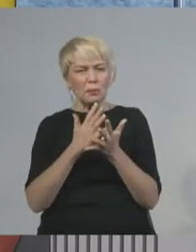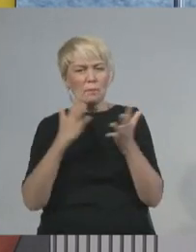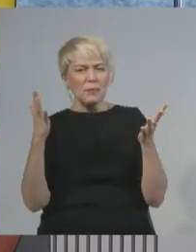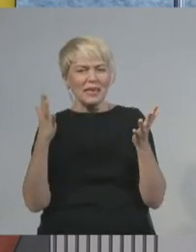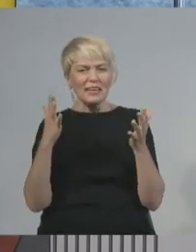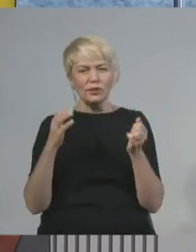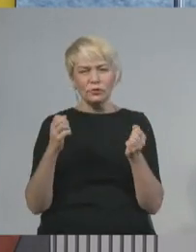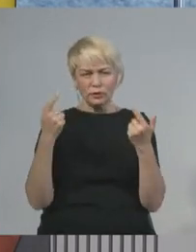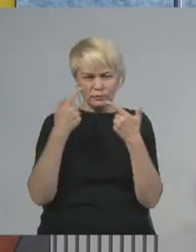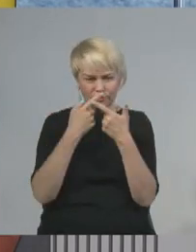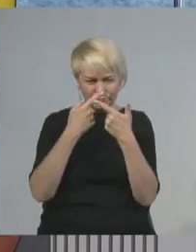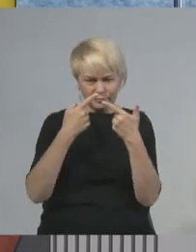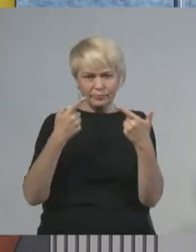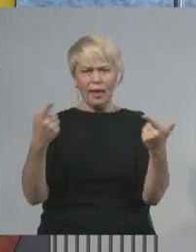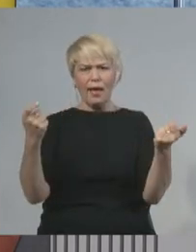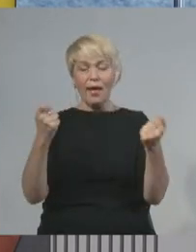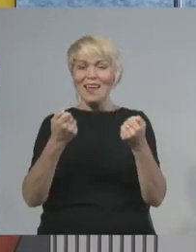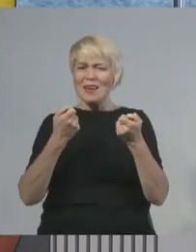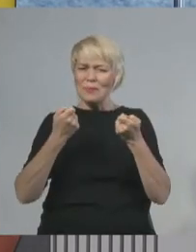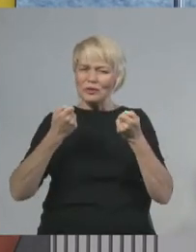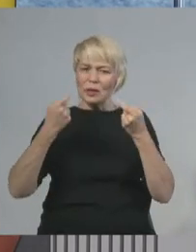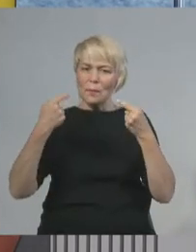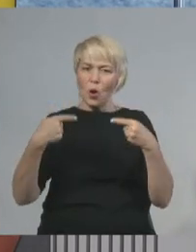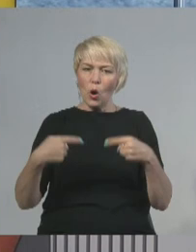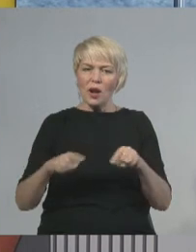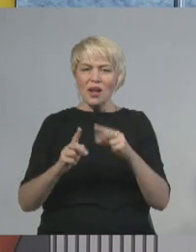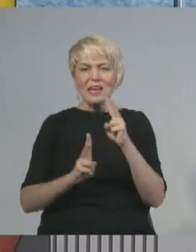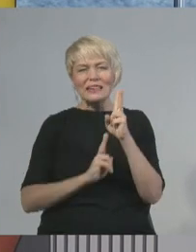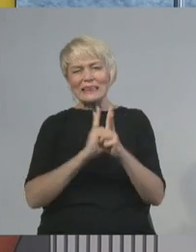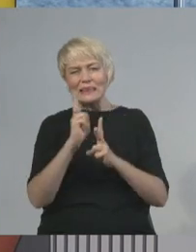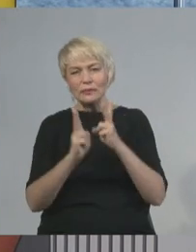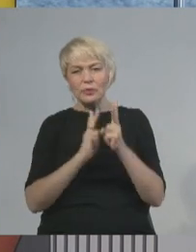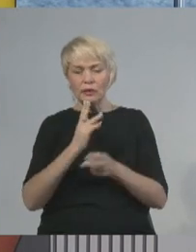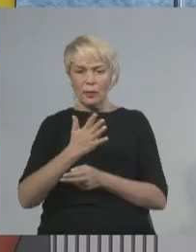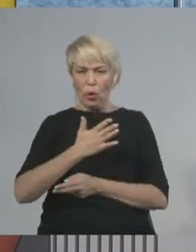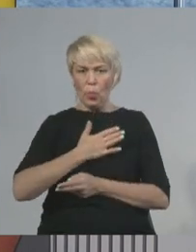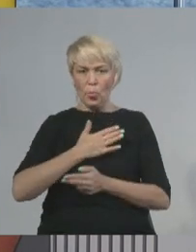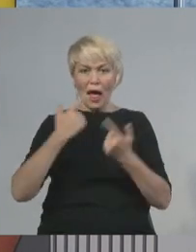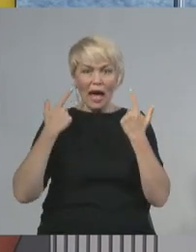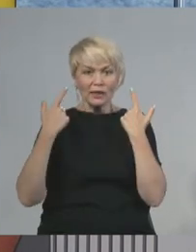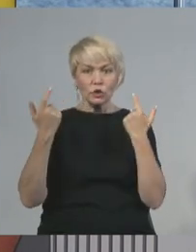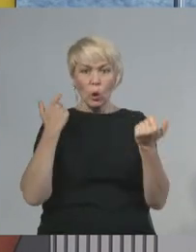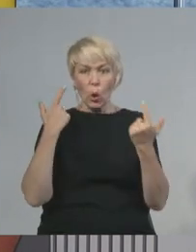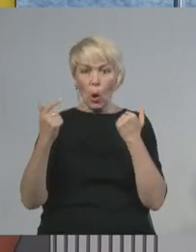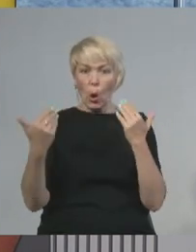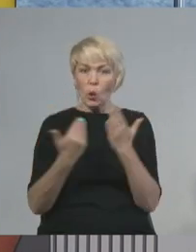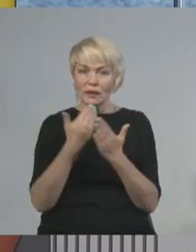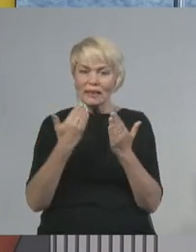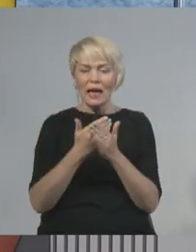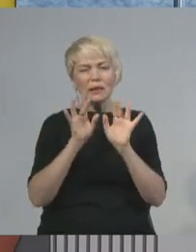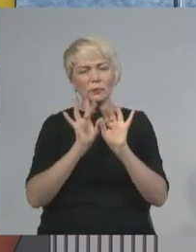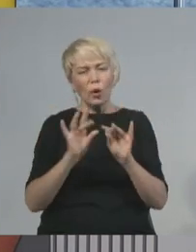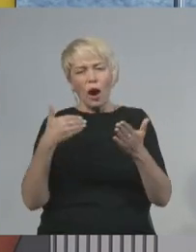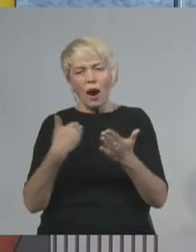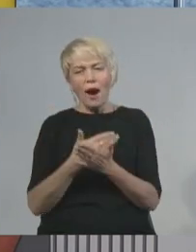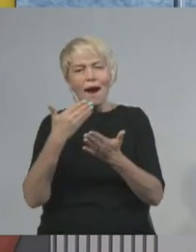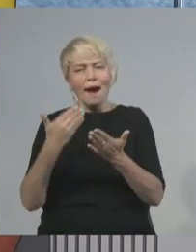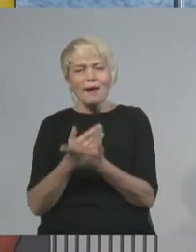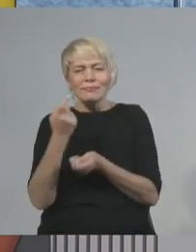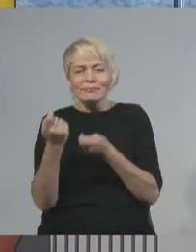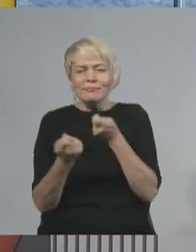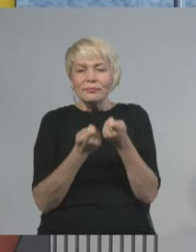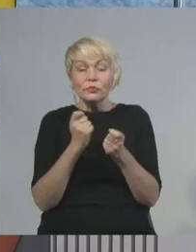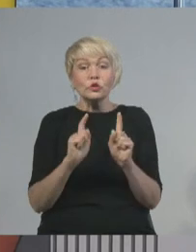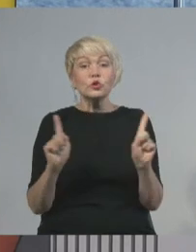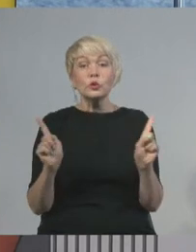provide longer features you will you will change your content somehow your content will